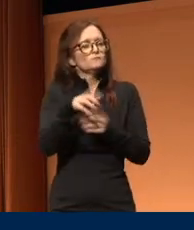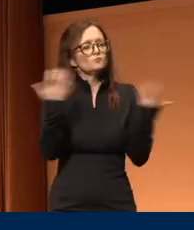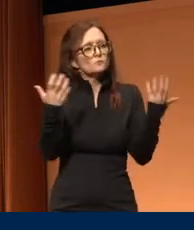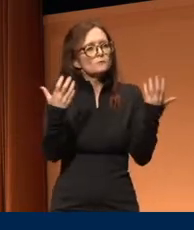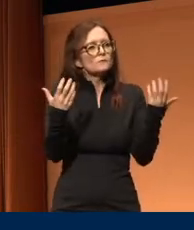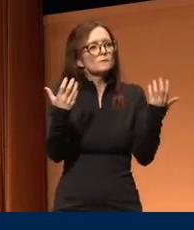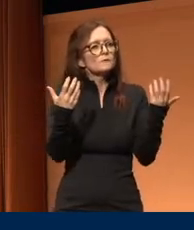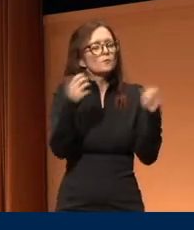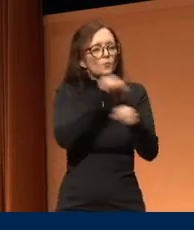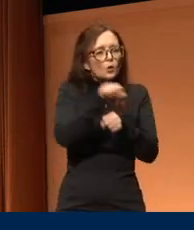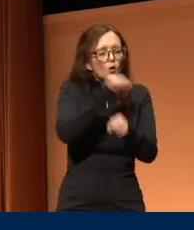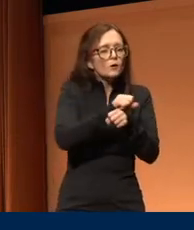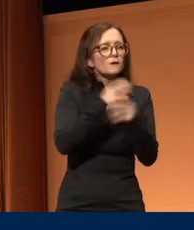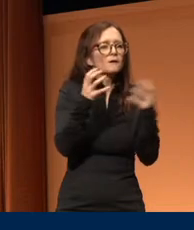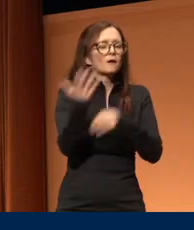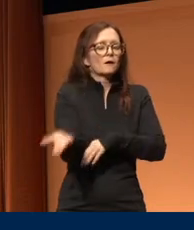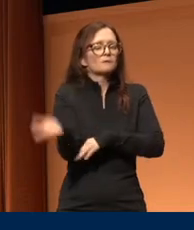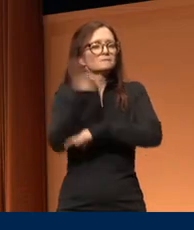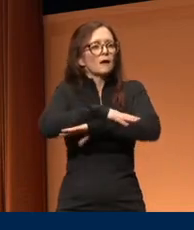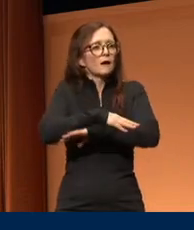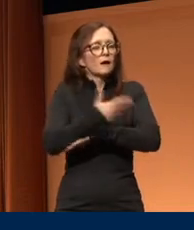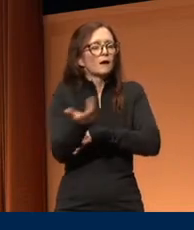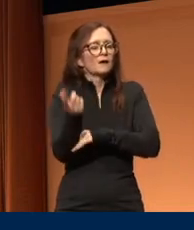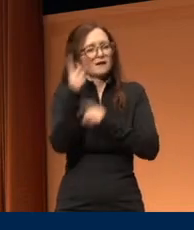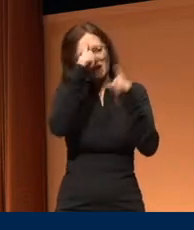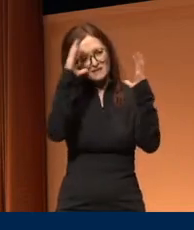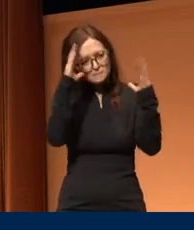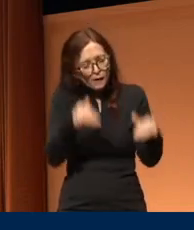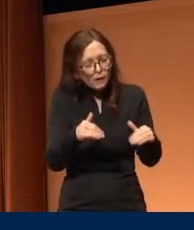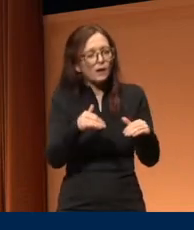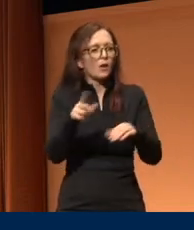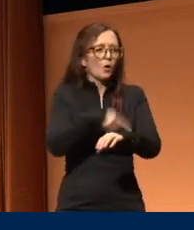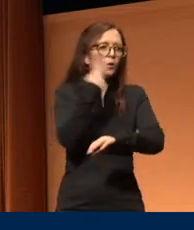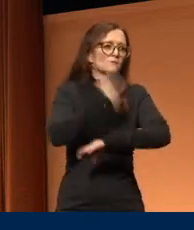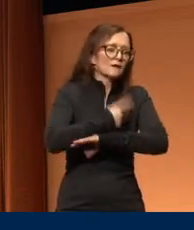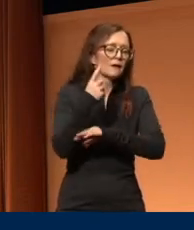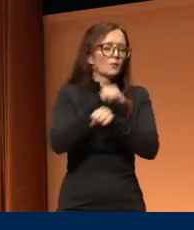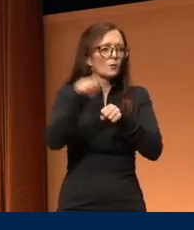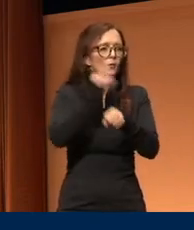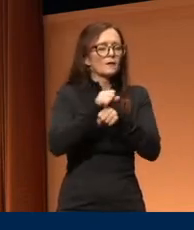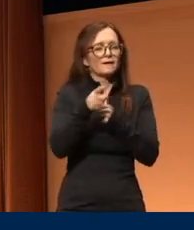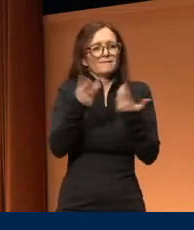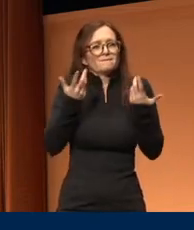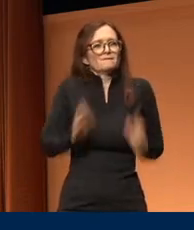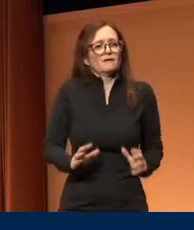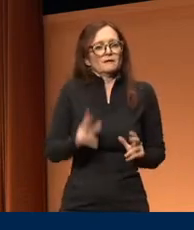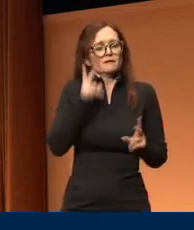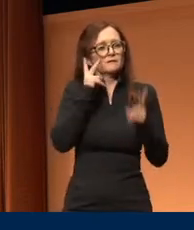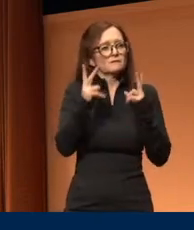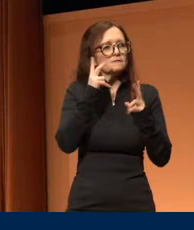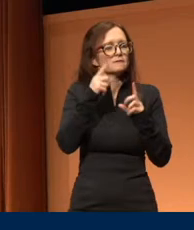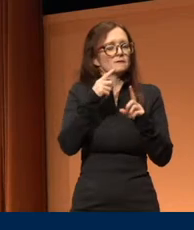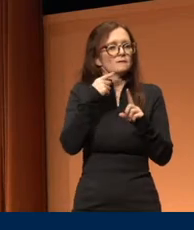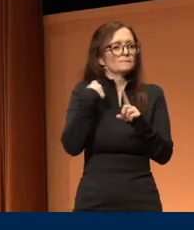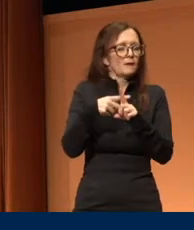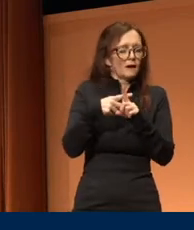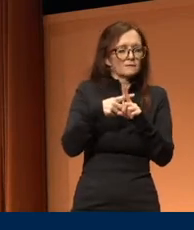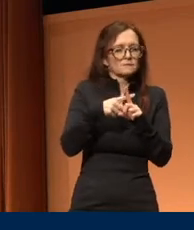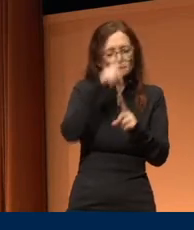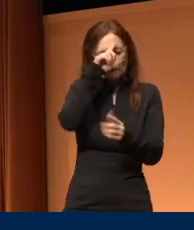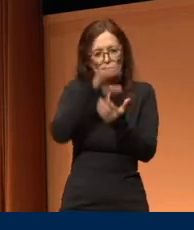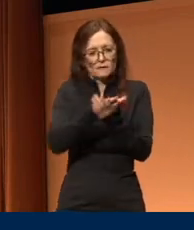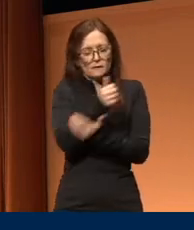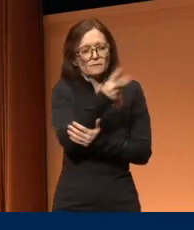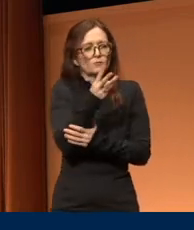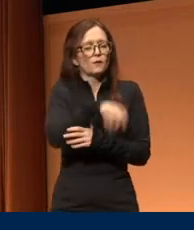with the workload, the long days, and the expectations. He said that he had already seen a participant leave and a couple of others